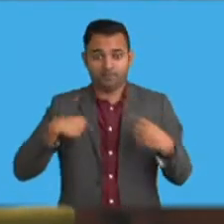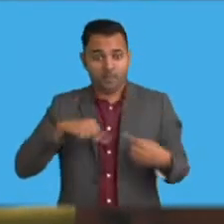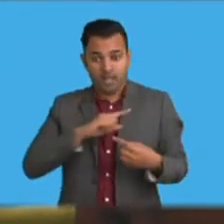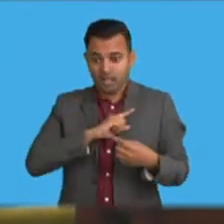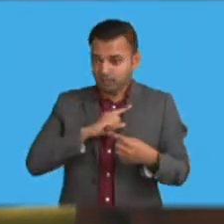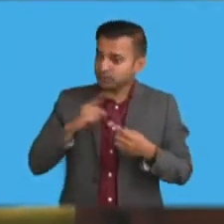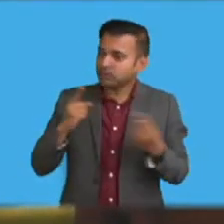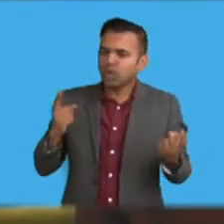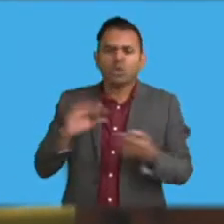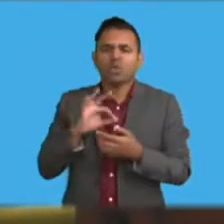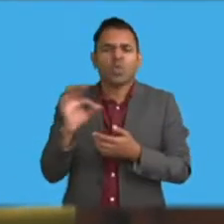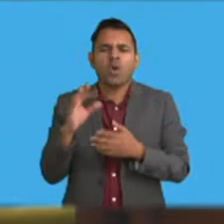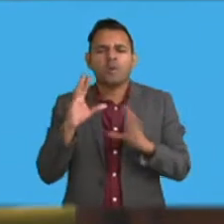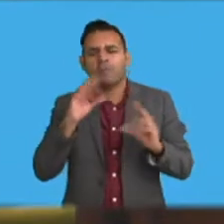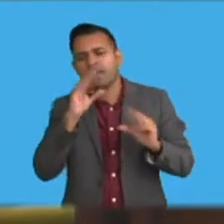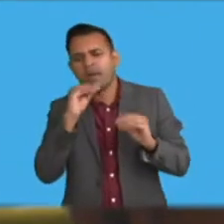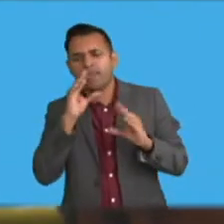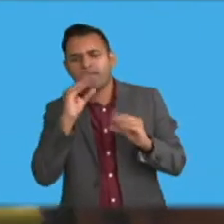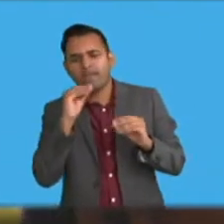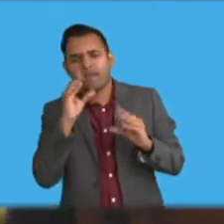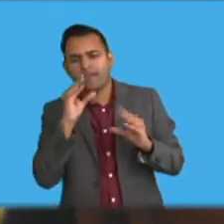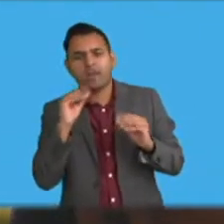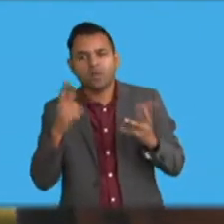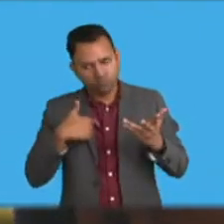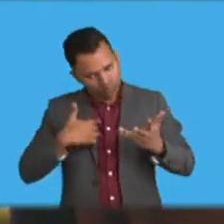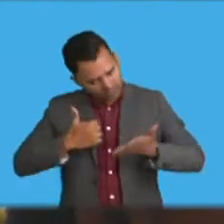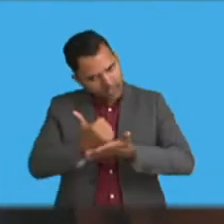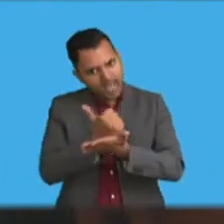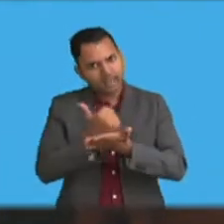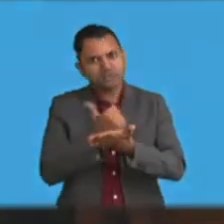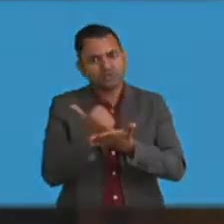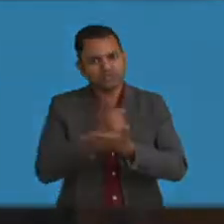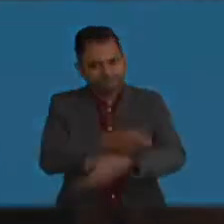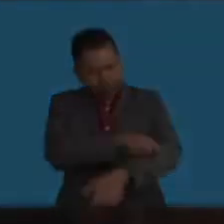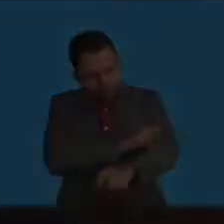lip service like you alleged. Thank you very much, Madam Speaker.